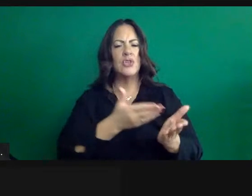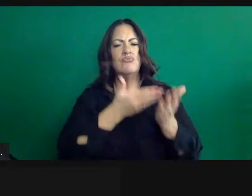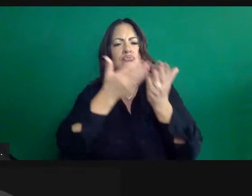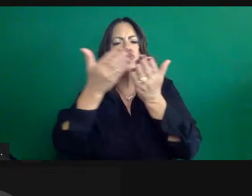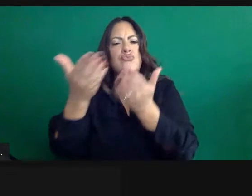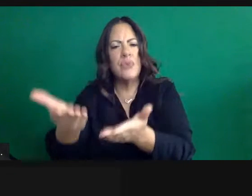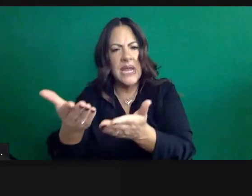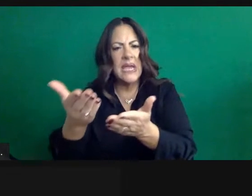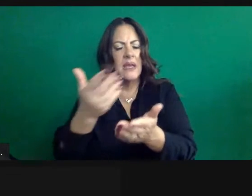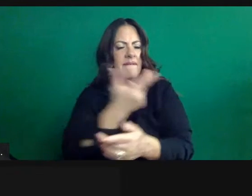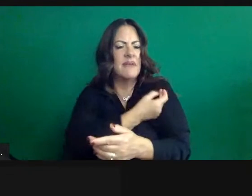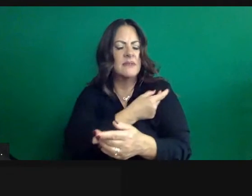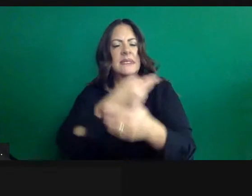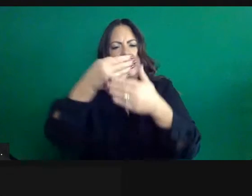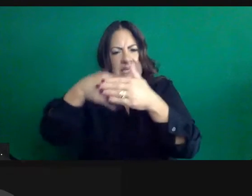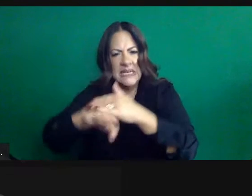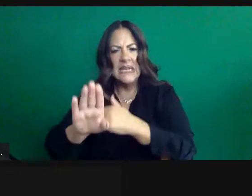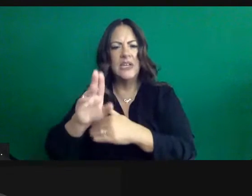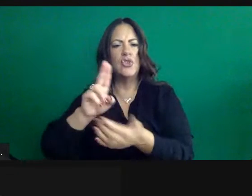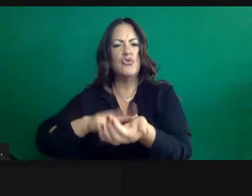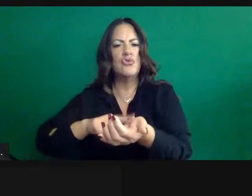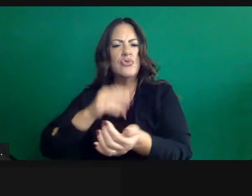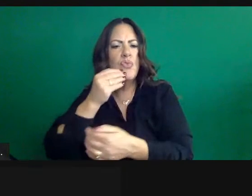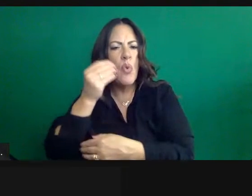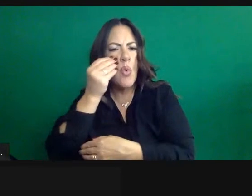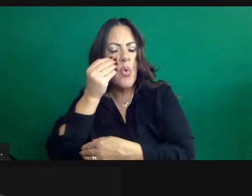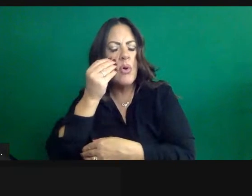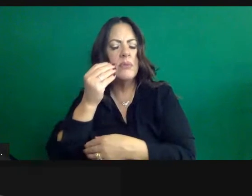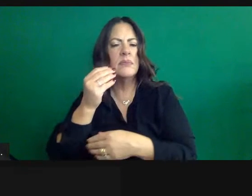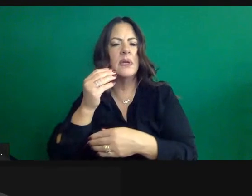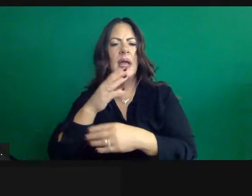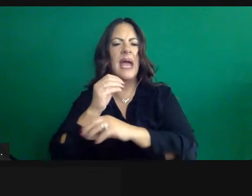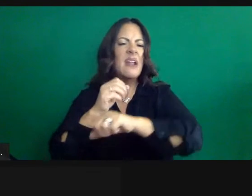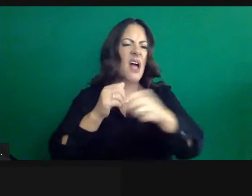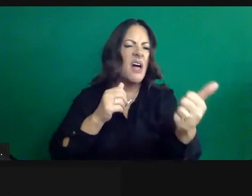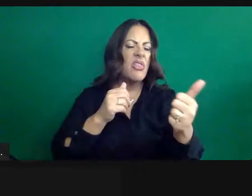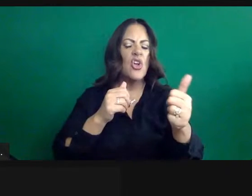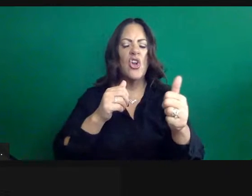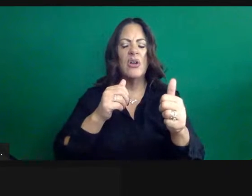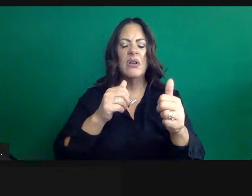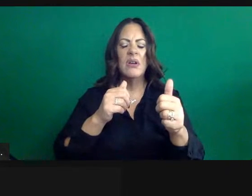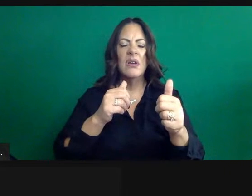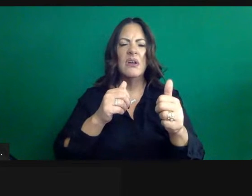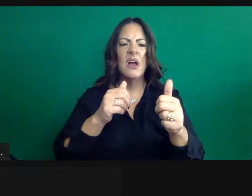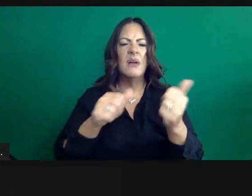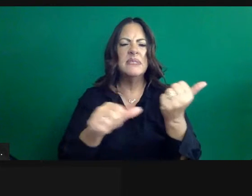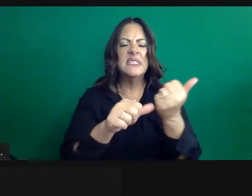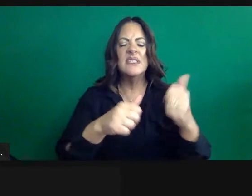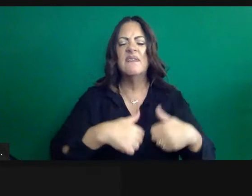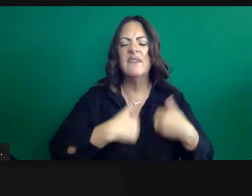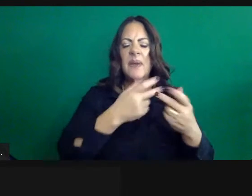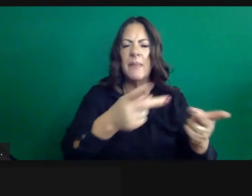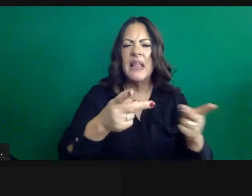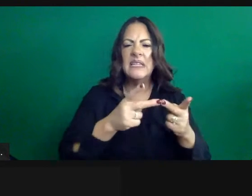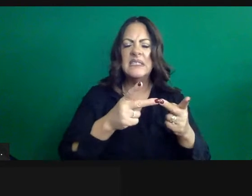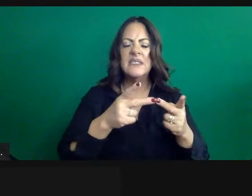trouble, who are smaller and not getting the same resources as skilled nursing facilities right now?